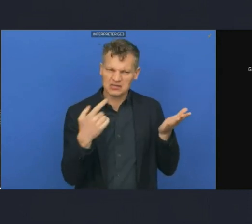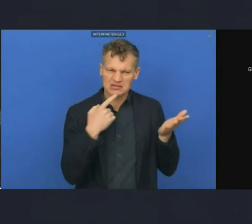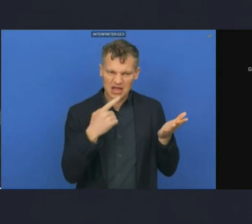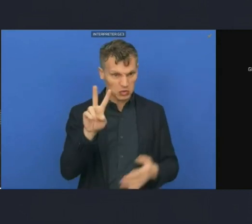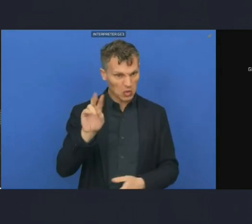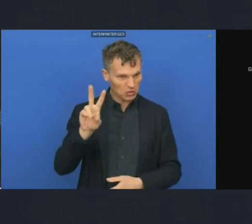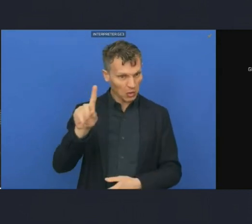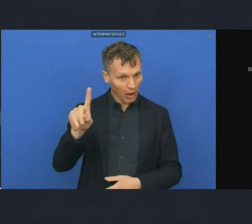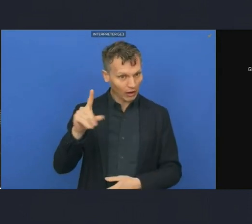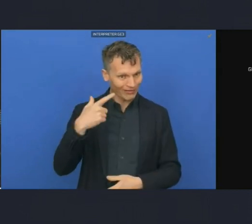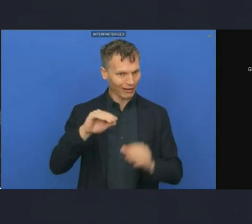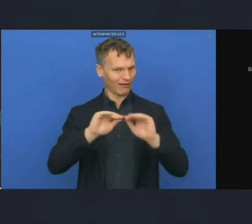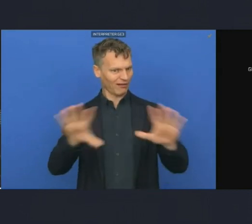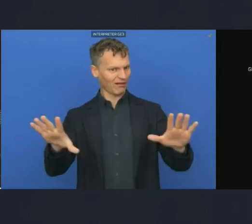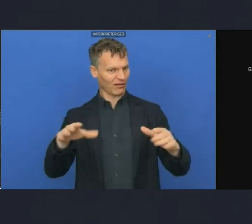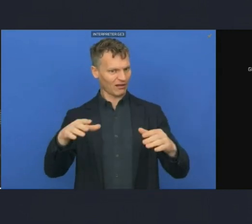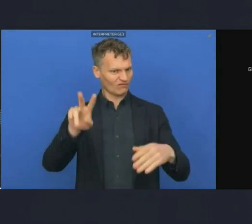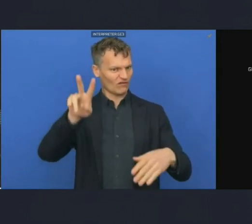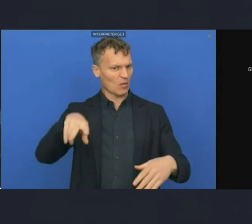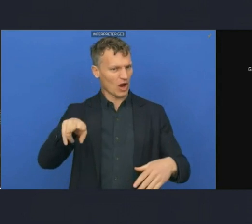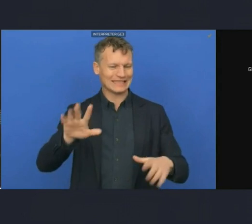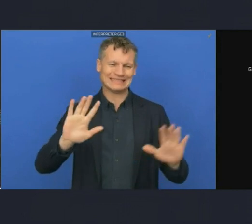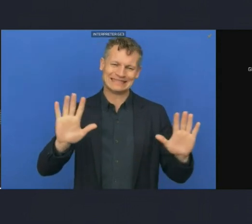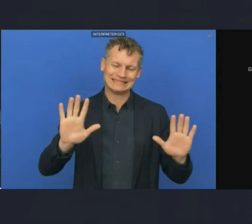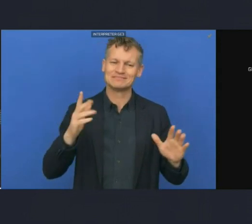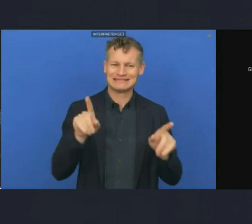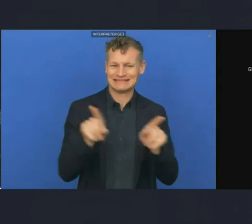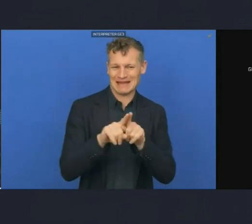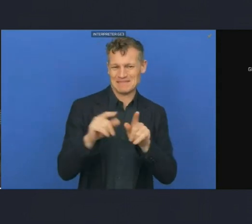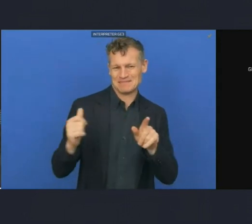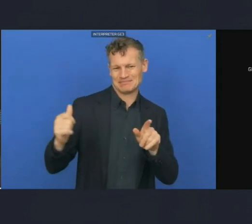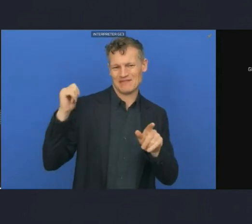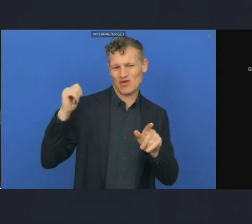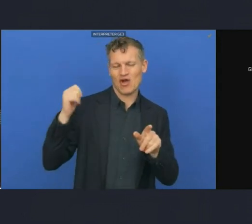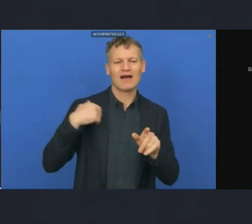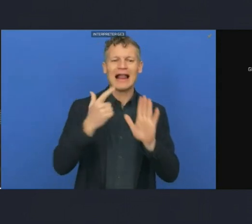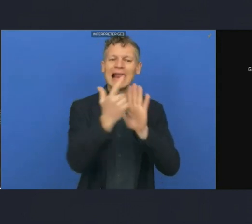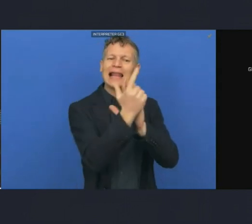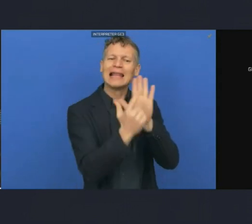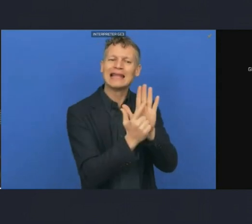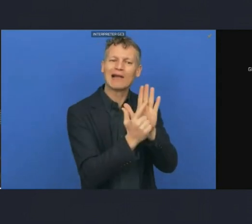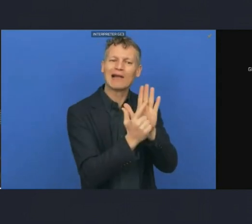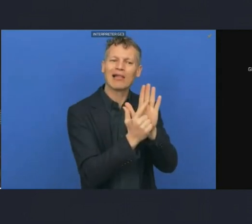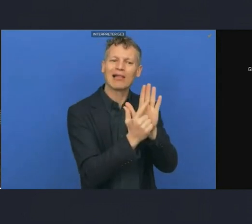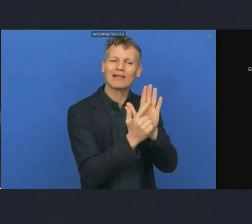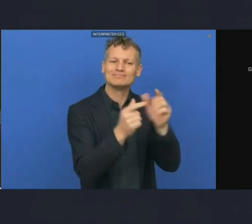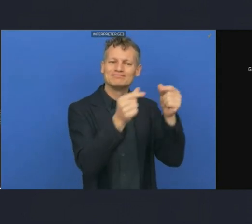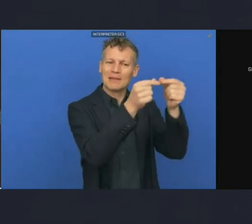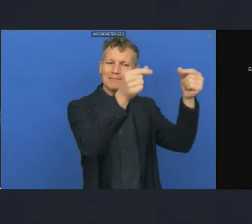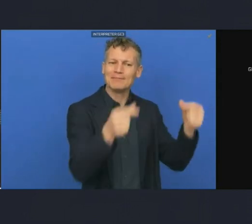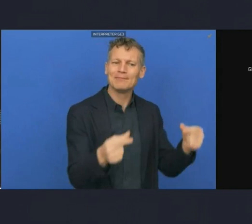I explained before, late adoption of the legal base, calls which were launched